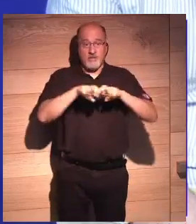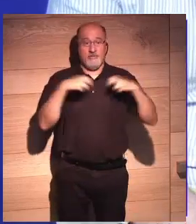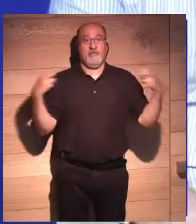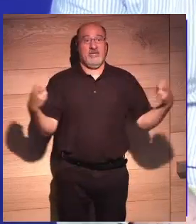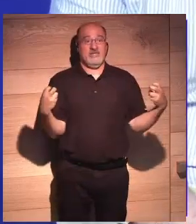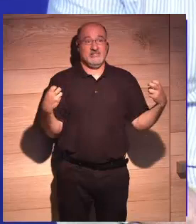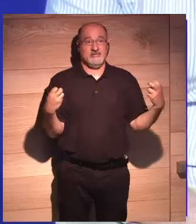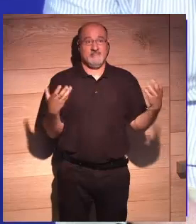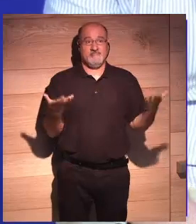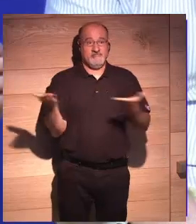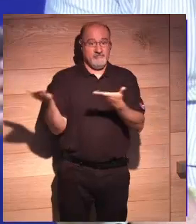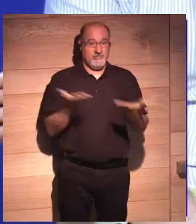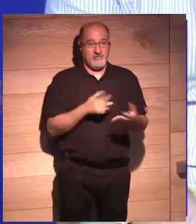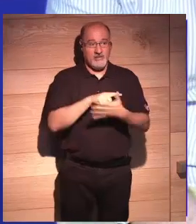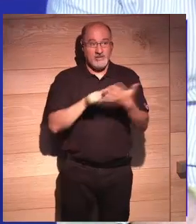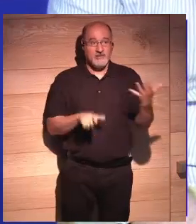this roundtable,